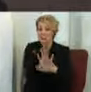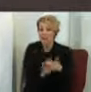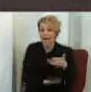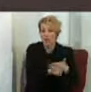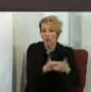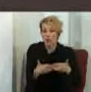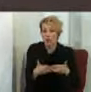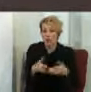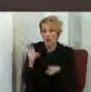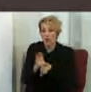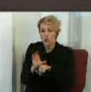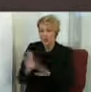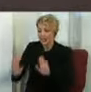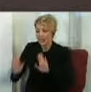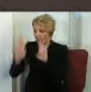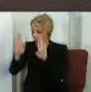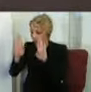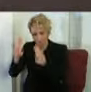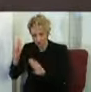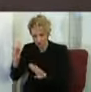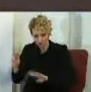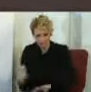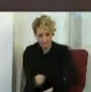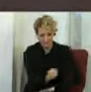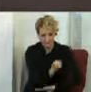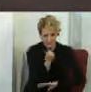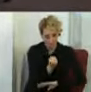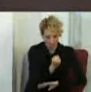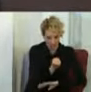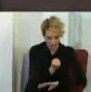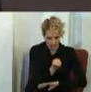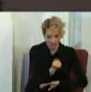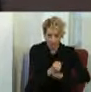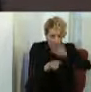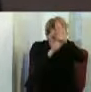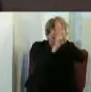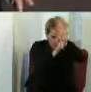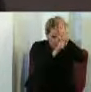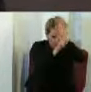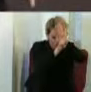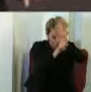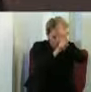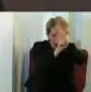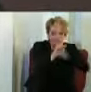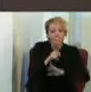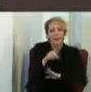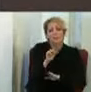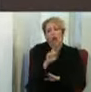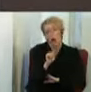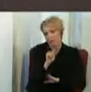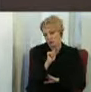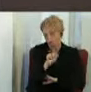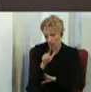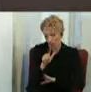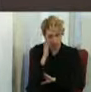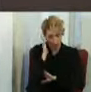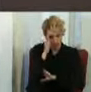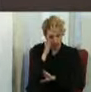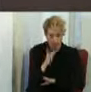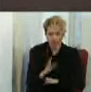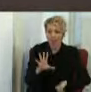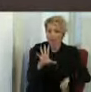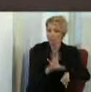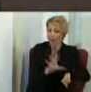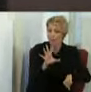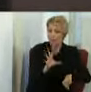Saturday evening we'll gather for our Pride worship service, which also will be Pentecost. And we'll gather here at 5 o'clock for an all-church